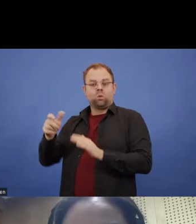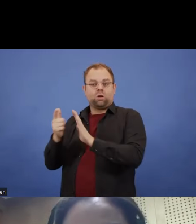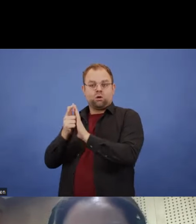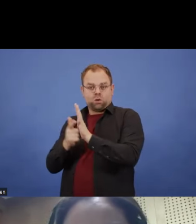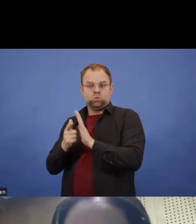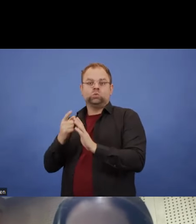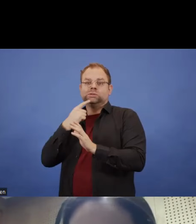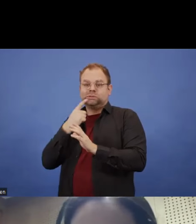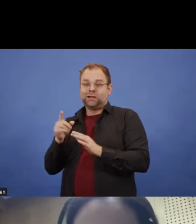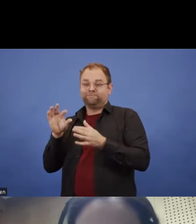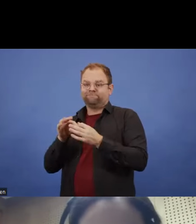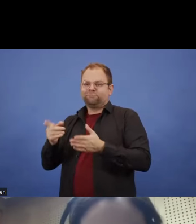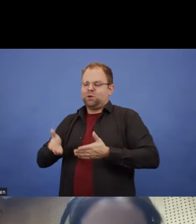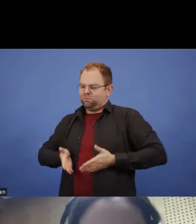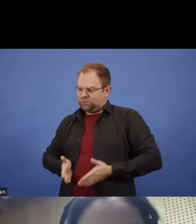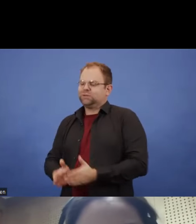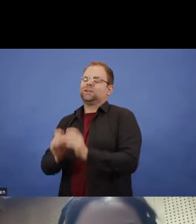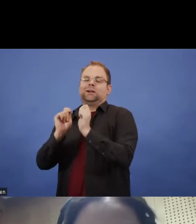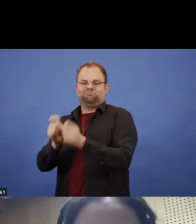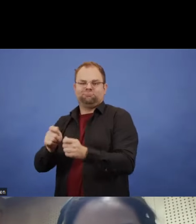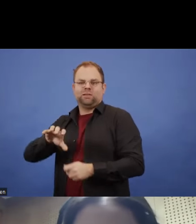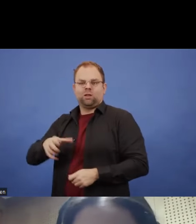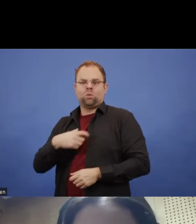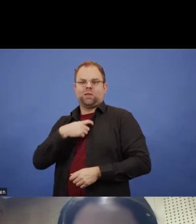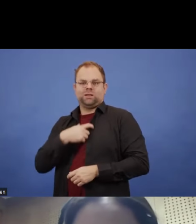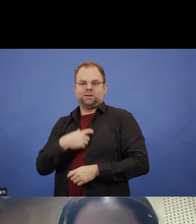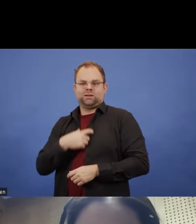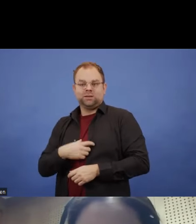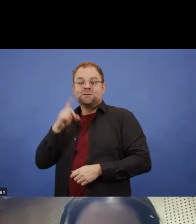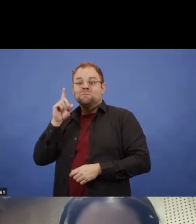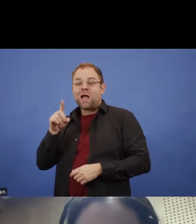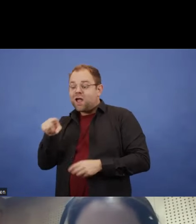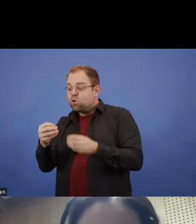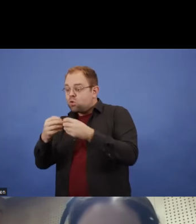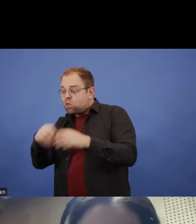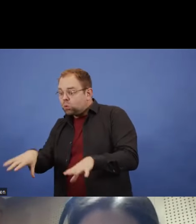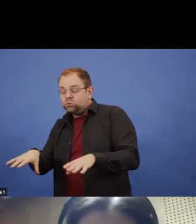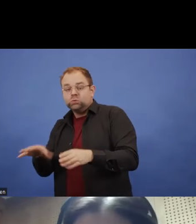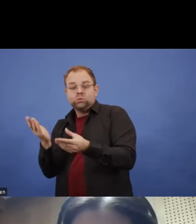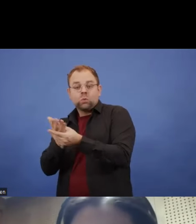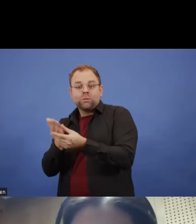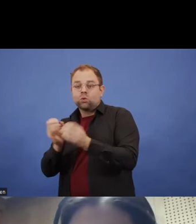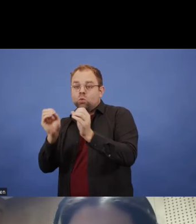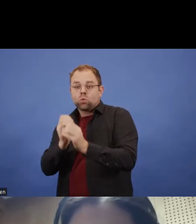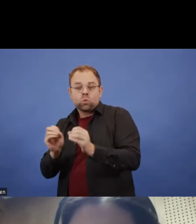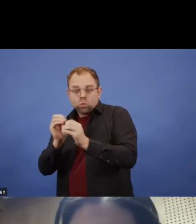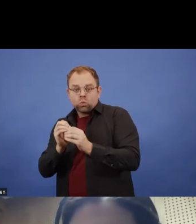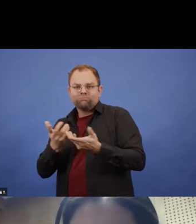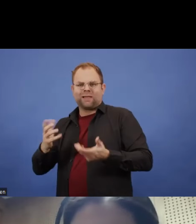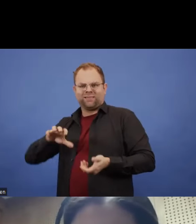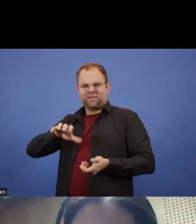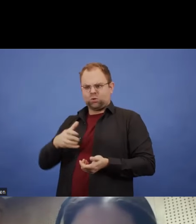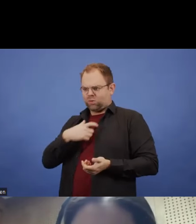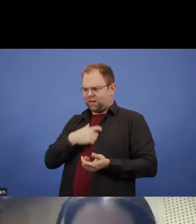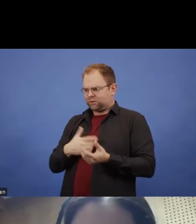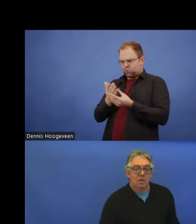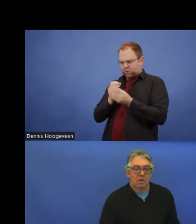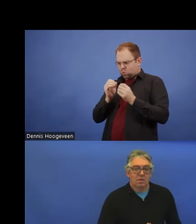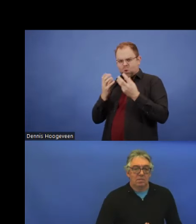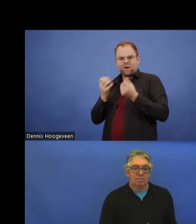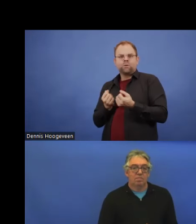they are displaced, they're migrants, they may have difficulties to establish their nationality. Then we speak